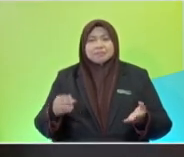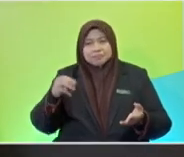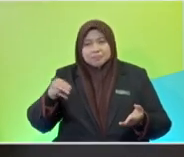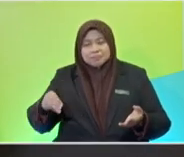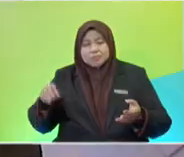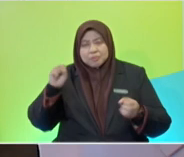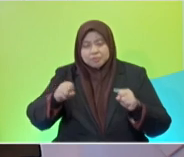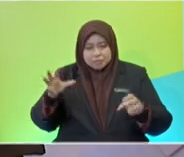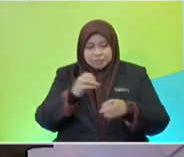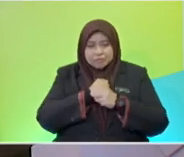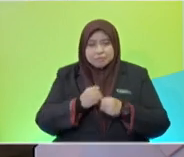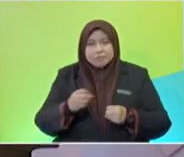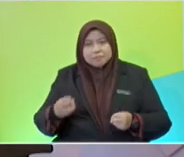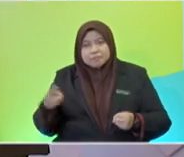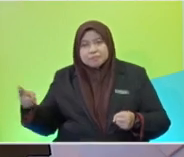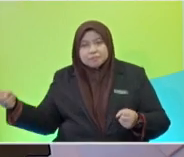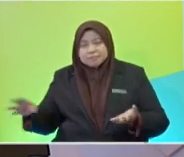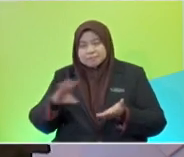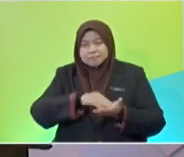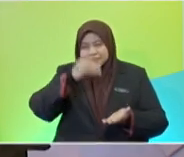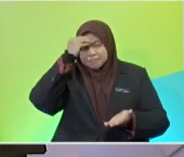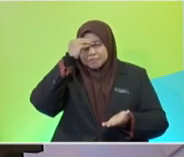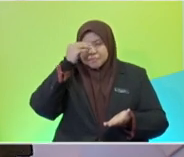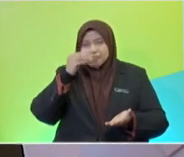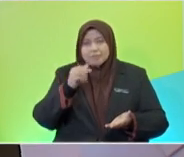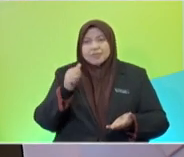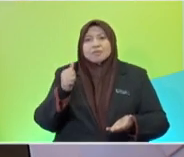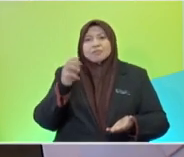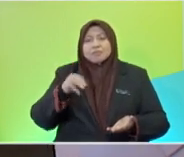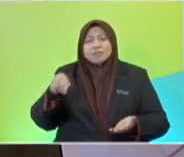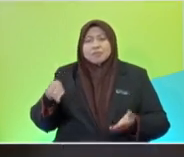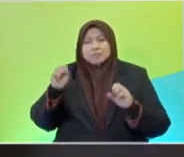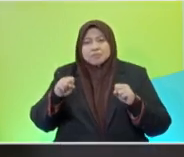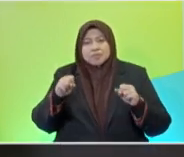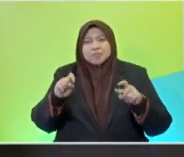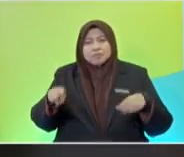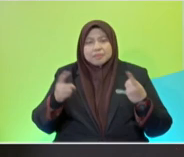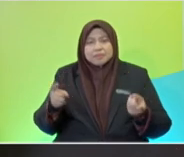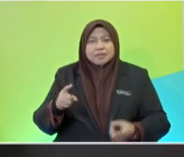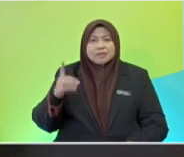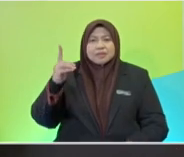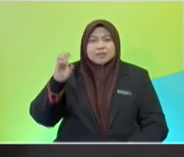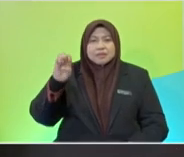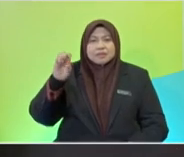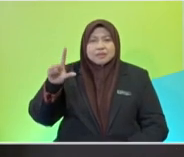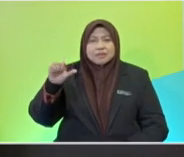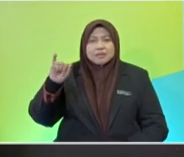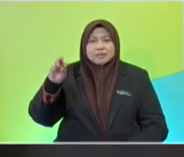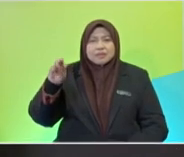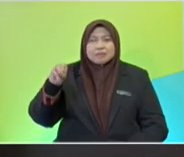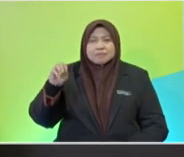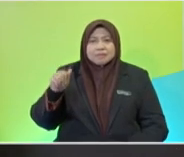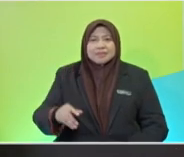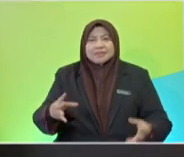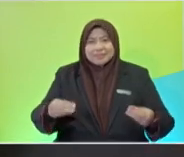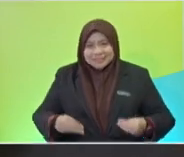they get it? Of course, they can go to the Dilemma portal. Alright, thank you so much once again, Teacher Nina, and of course to Teacher Shazlin as